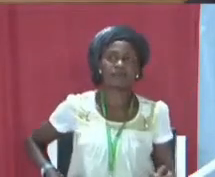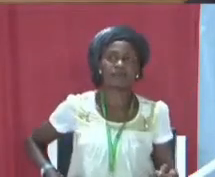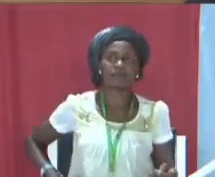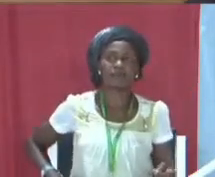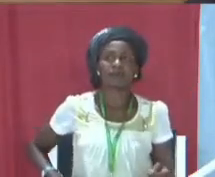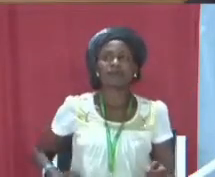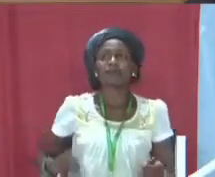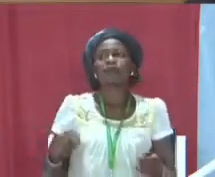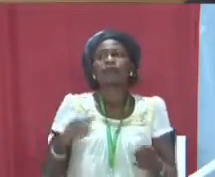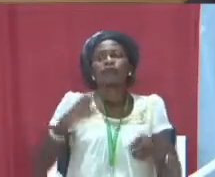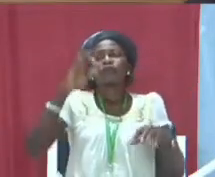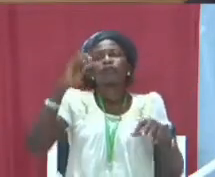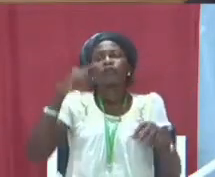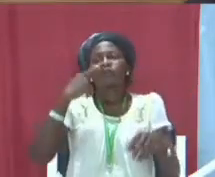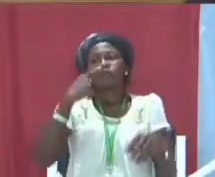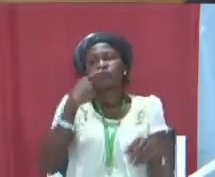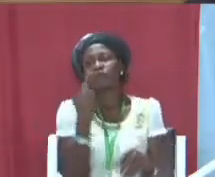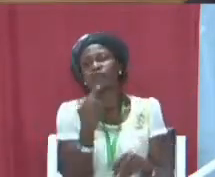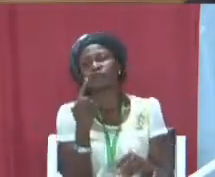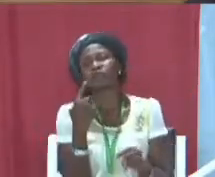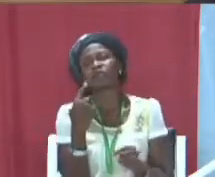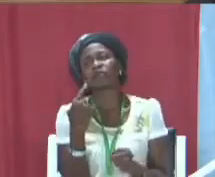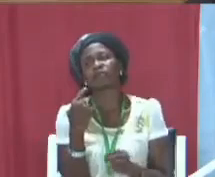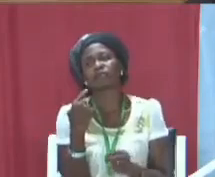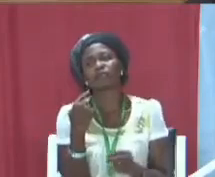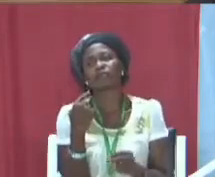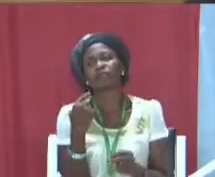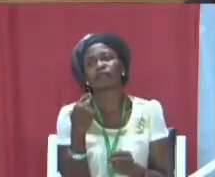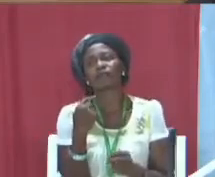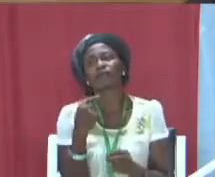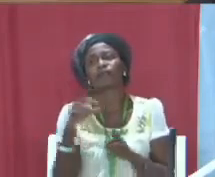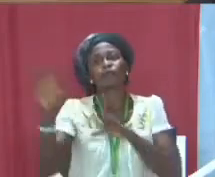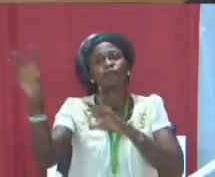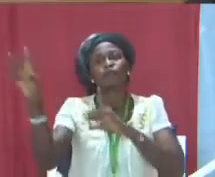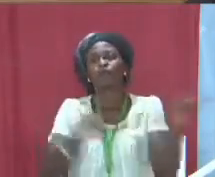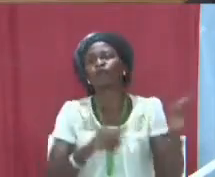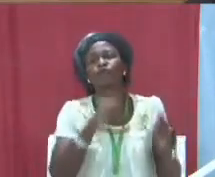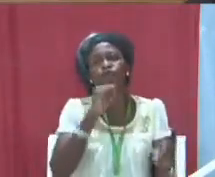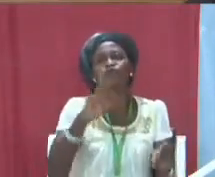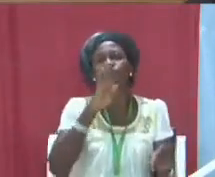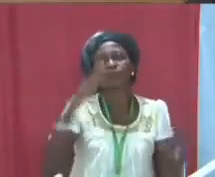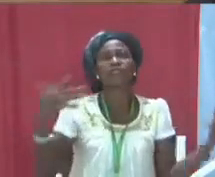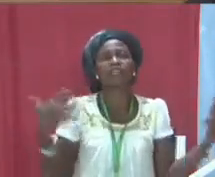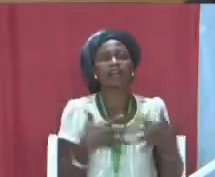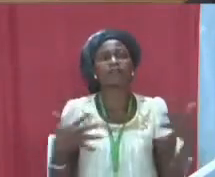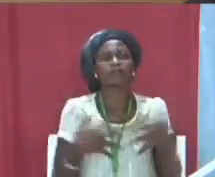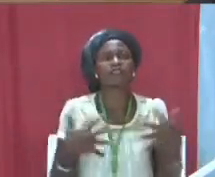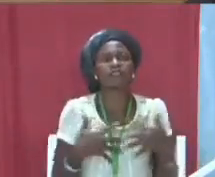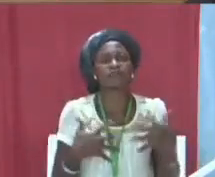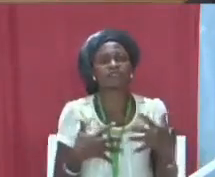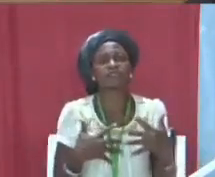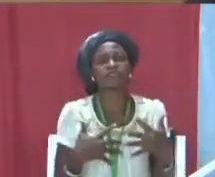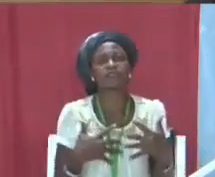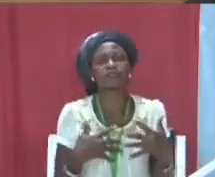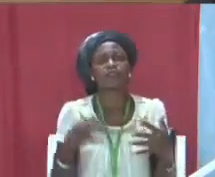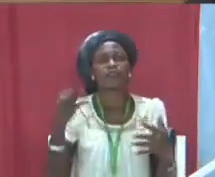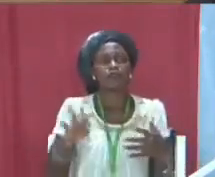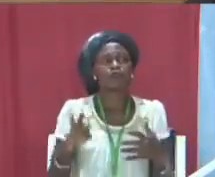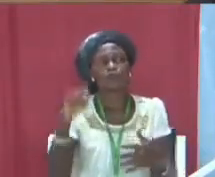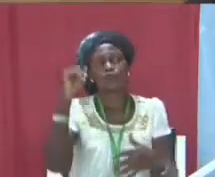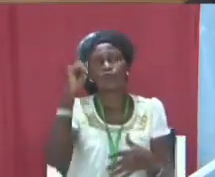He said, thus you shall say to your master, do not be afraid of